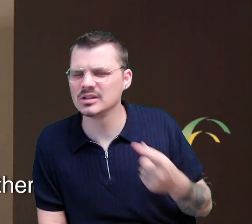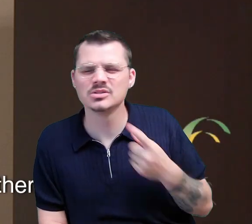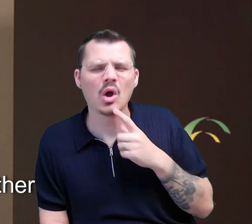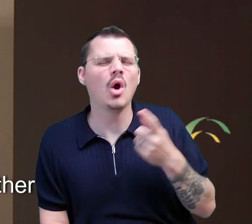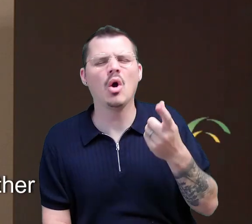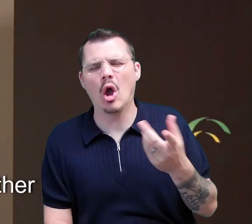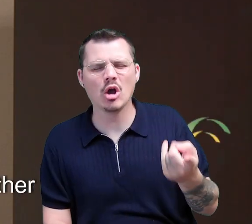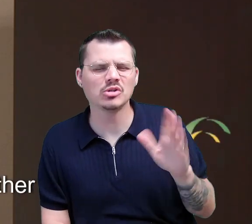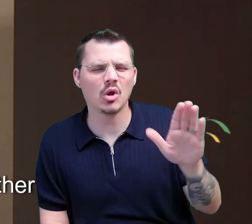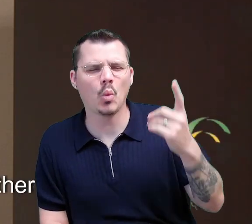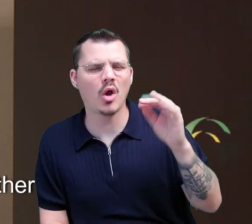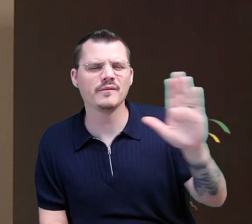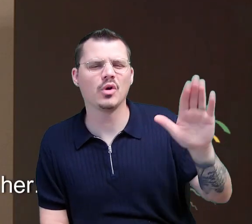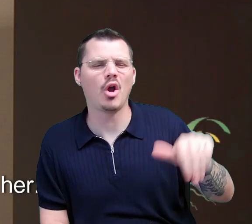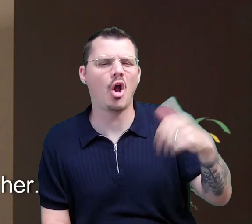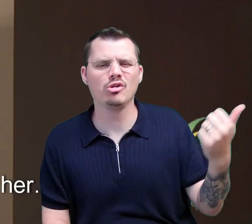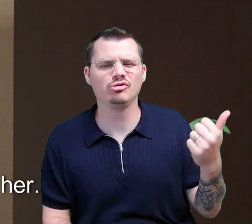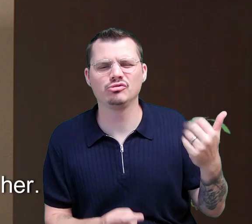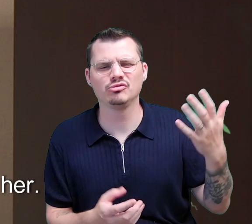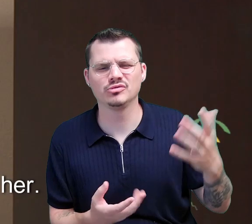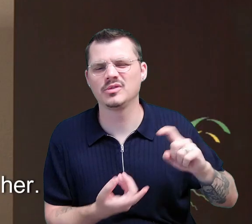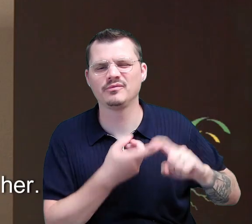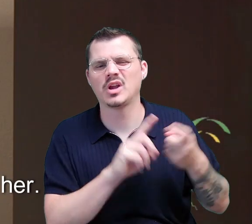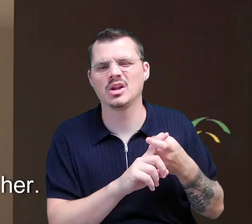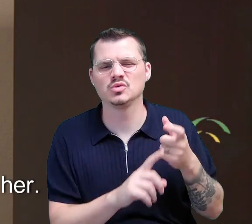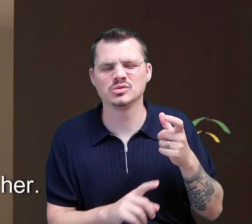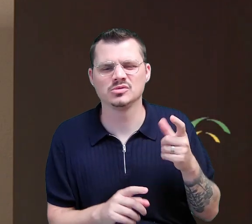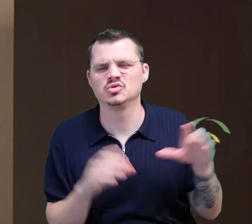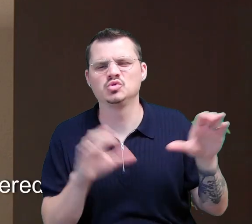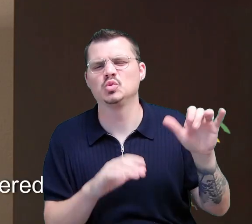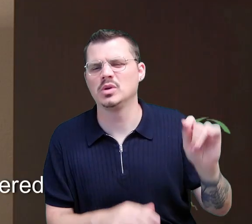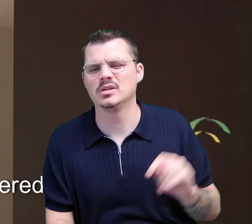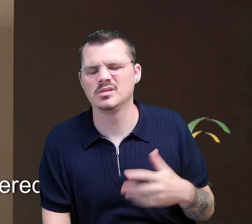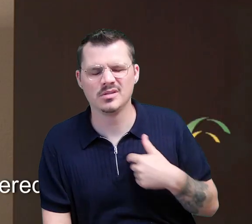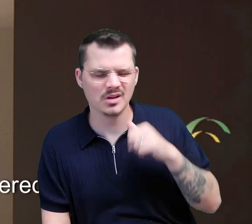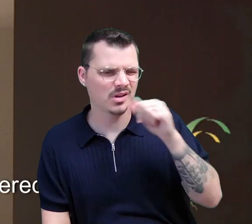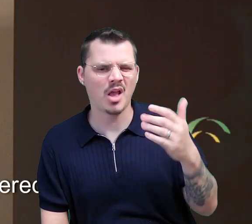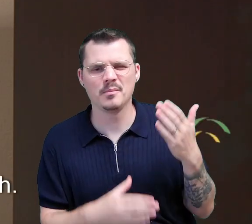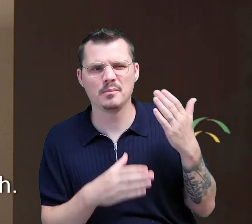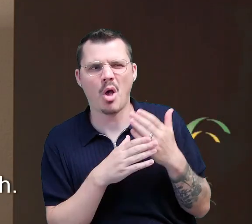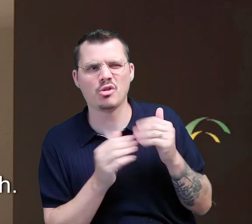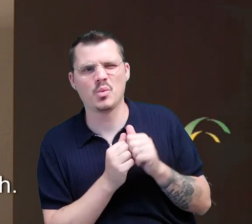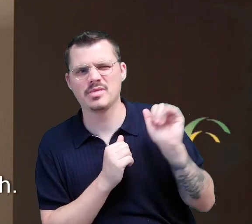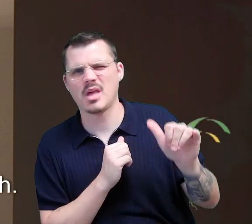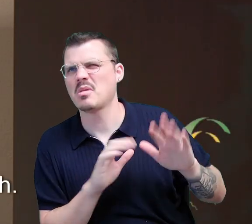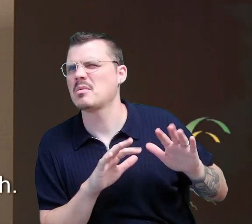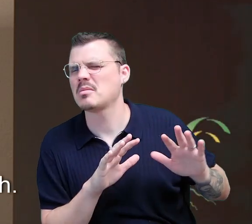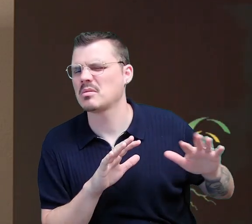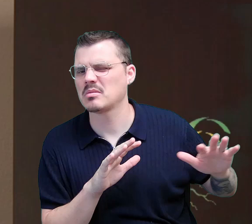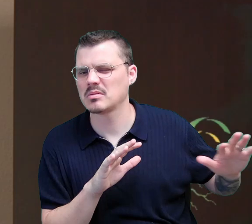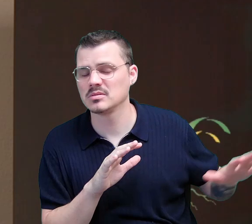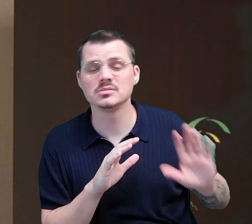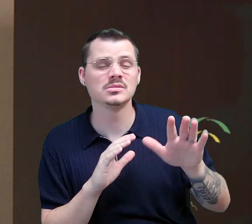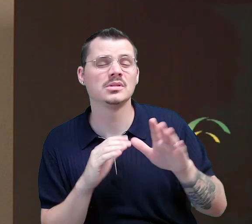Yeah, well, she just got one of her other character disorder friends to do it for her. We're not going to be bothered with this, blah, blah, blah, blah,